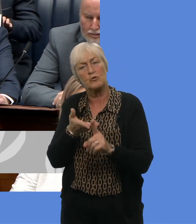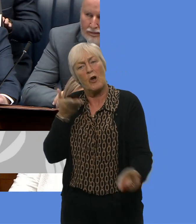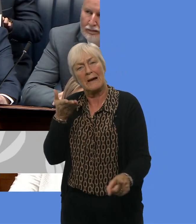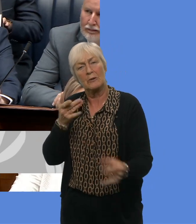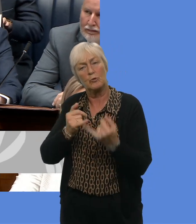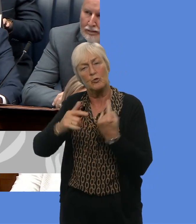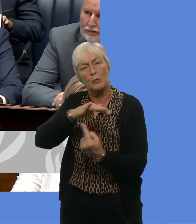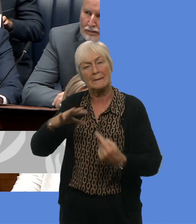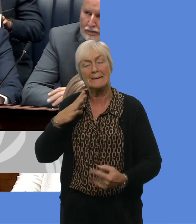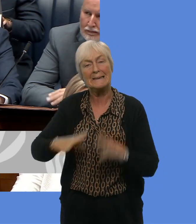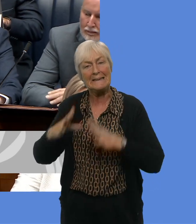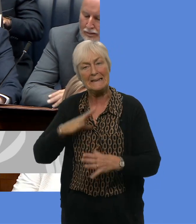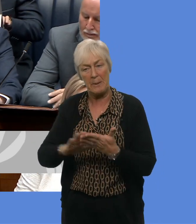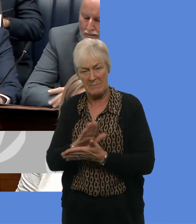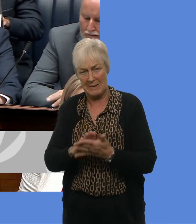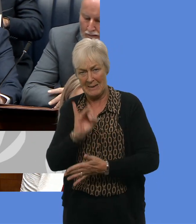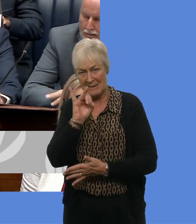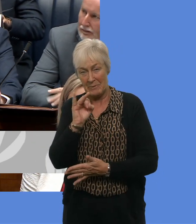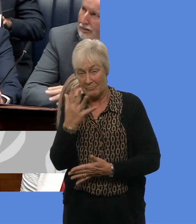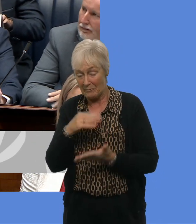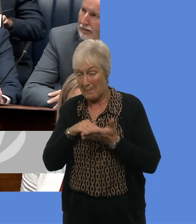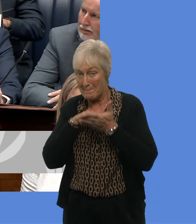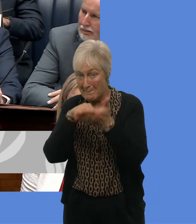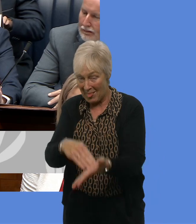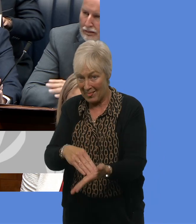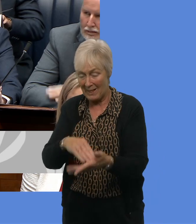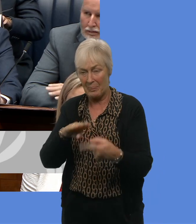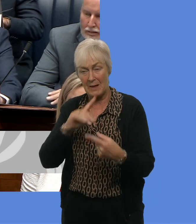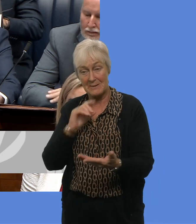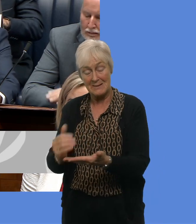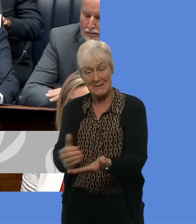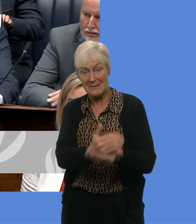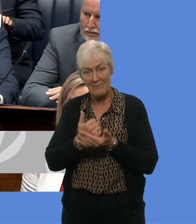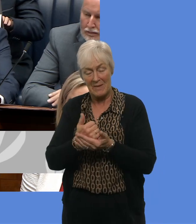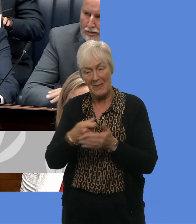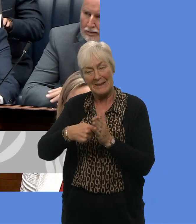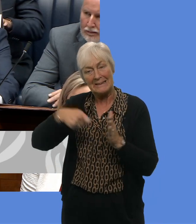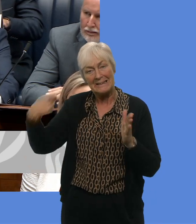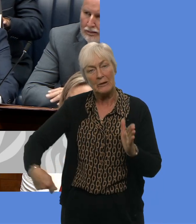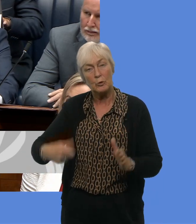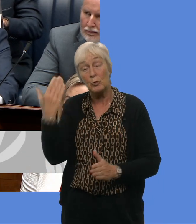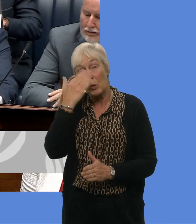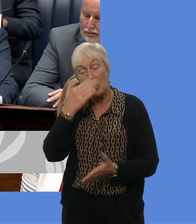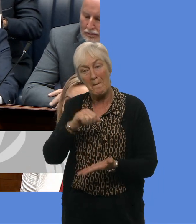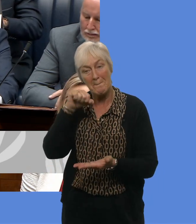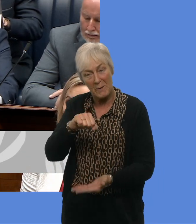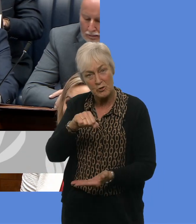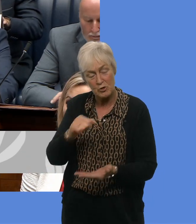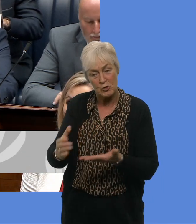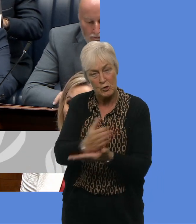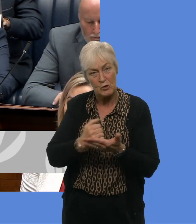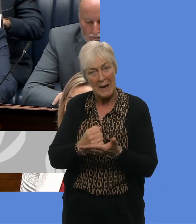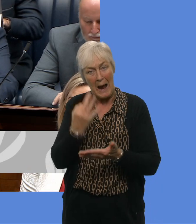accounts for approximately £75 million. I also then safeguarded the extended schools budget this year to maintain funding of £8